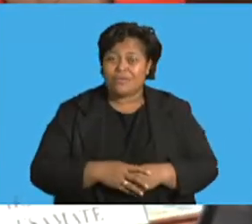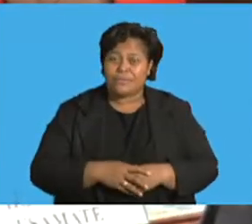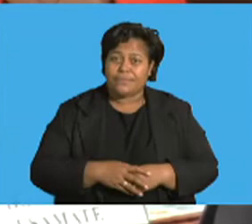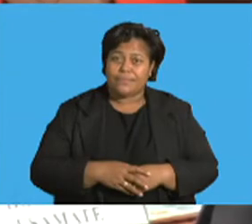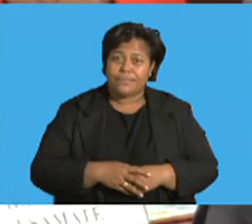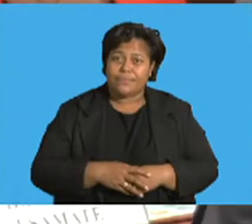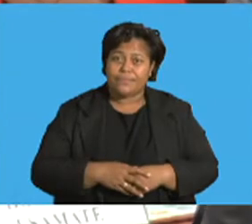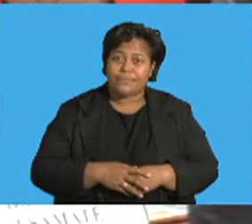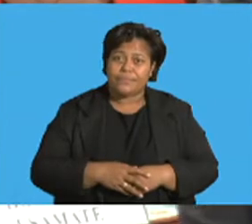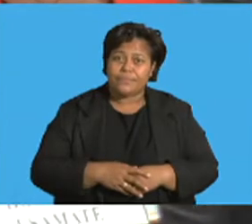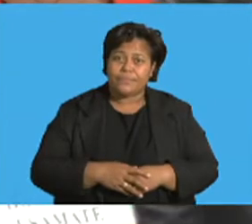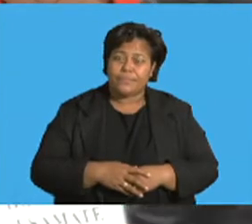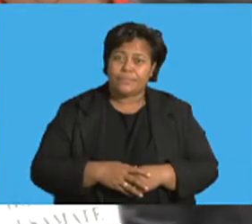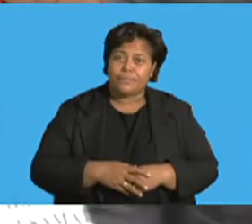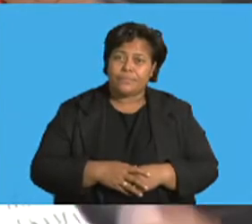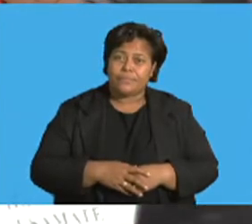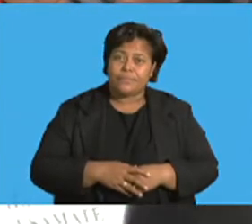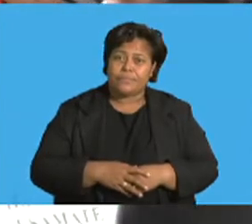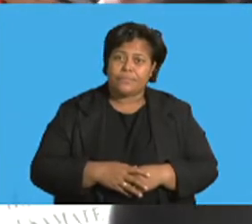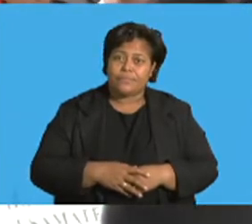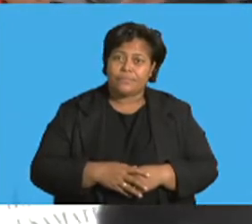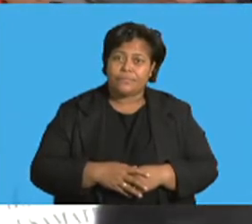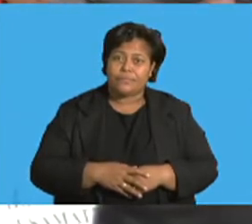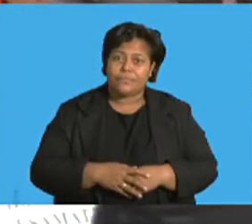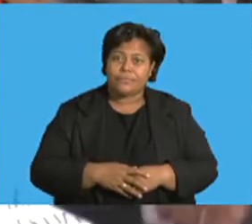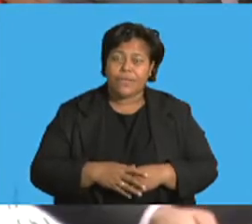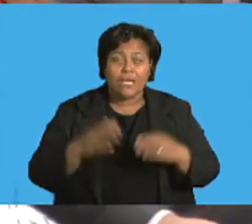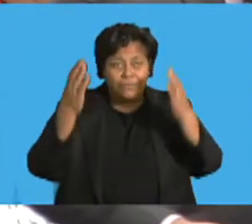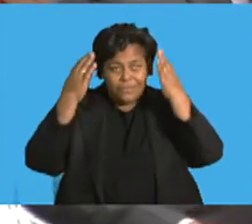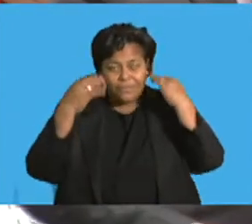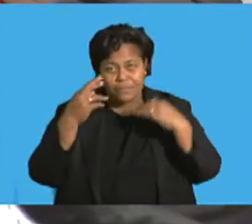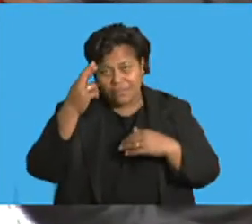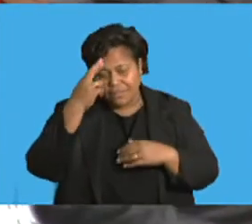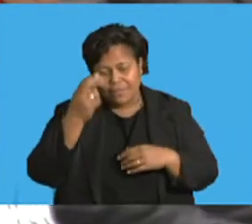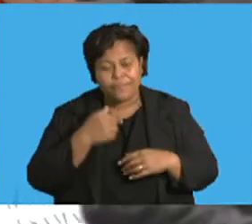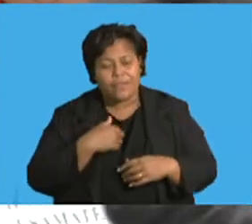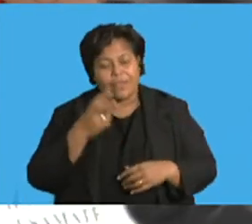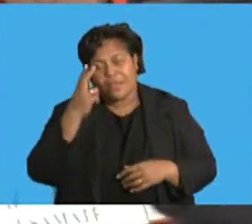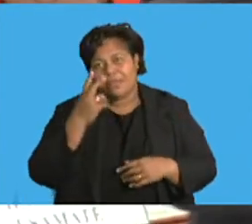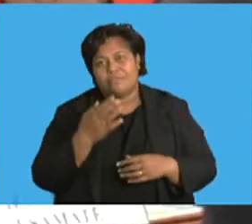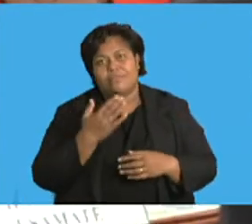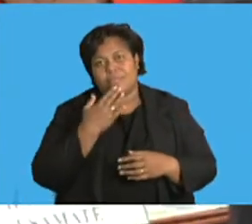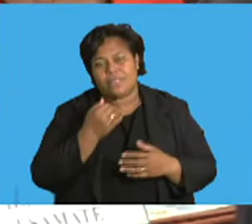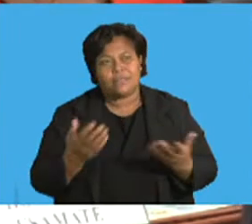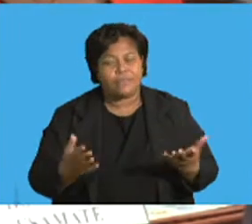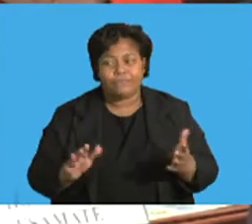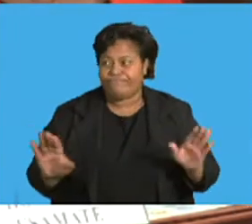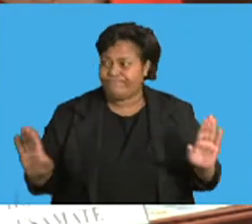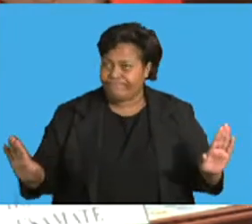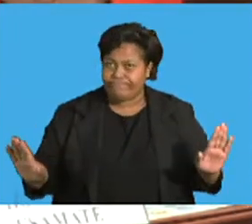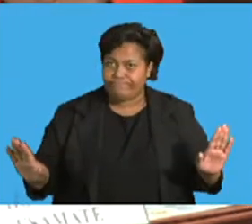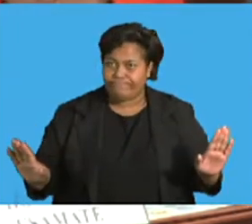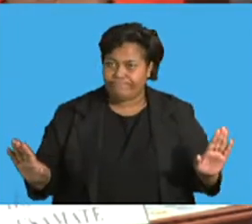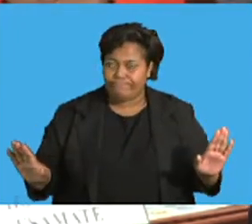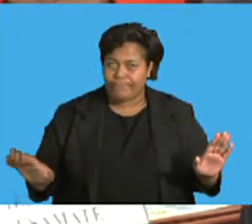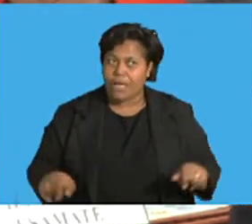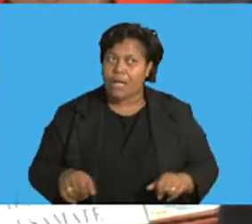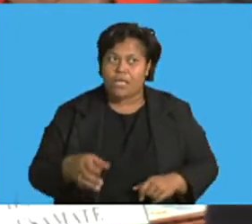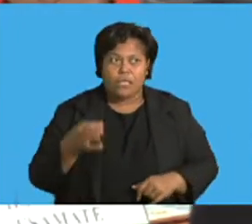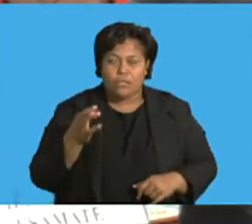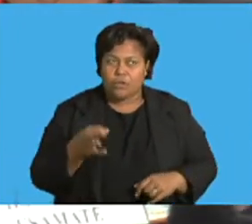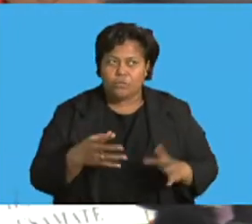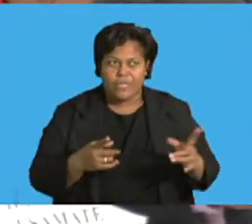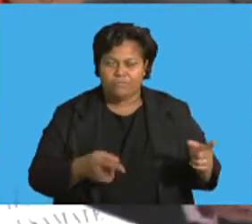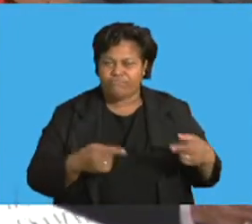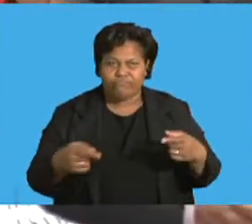Mr. Speaker, sir, I again, please, I hope members stop being disingenuous. We need to come to